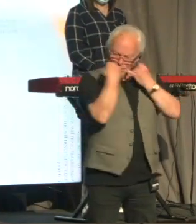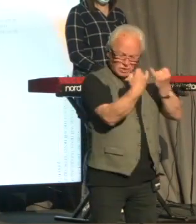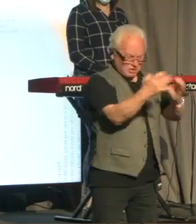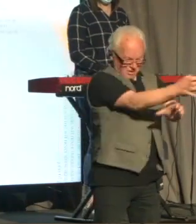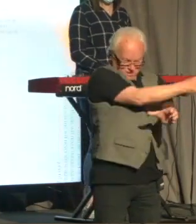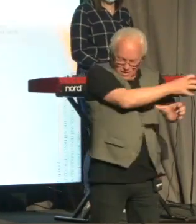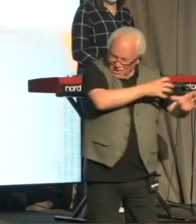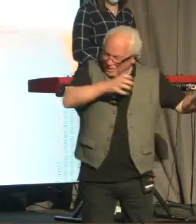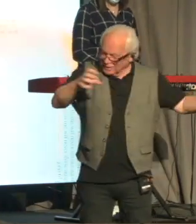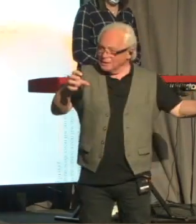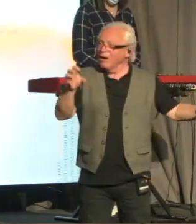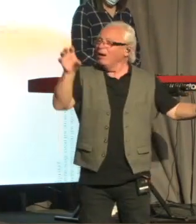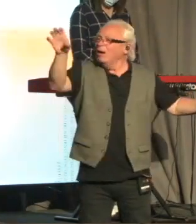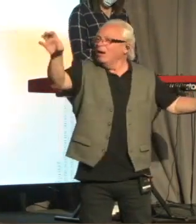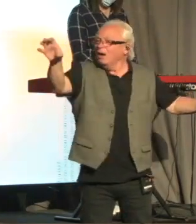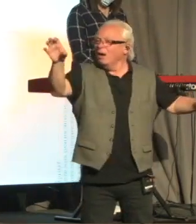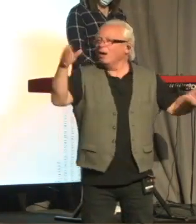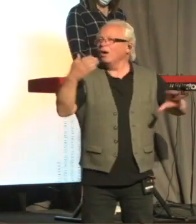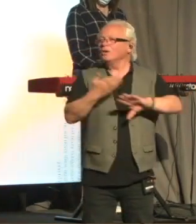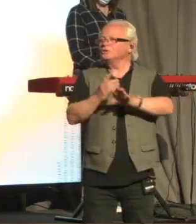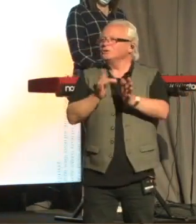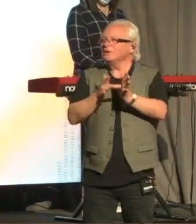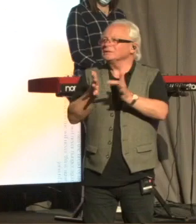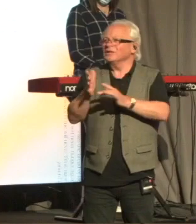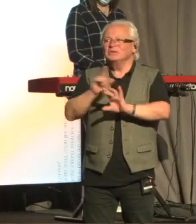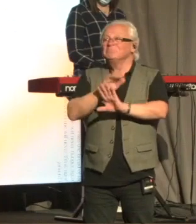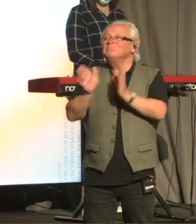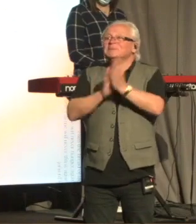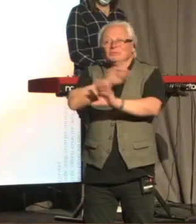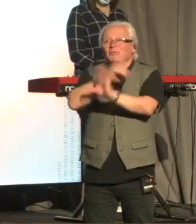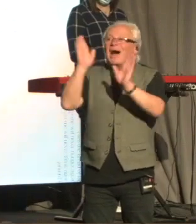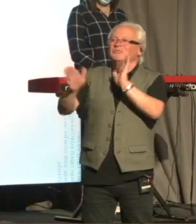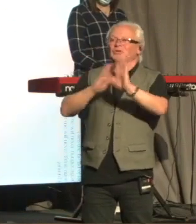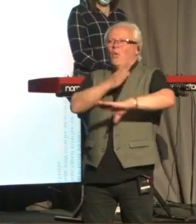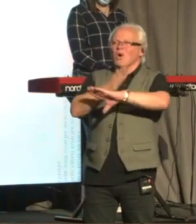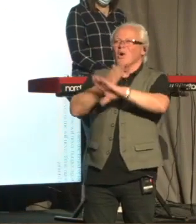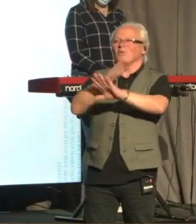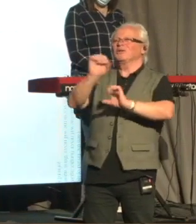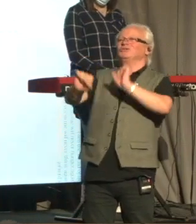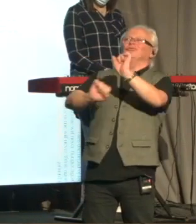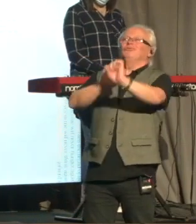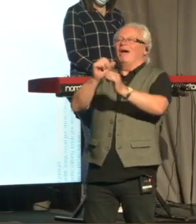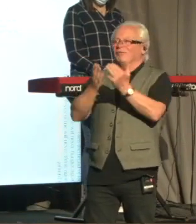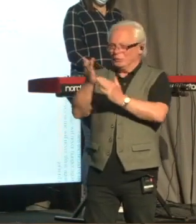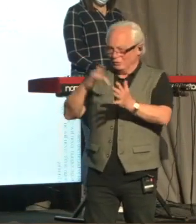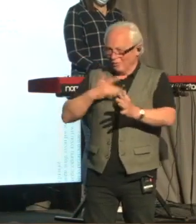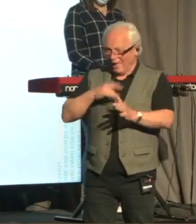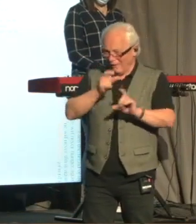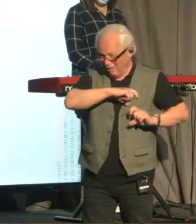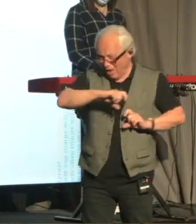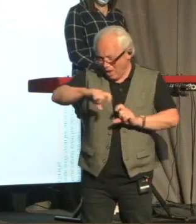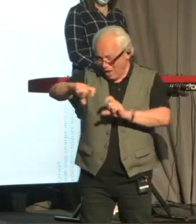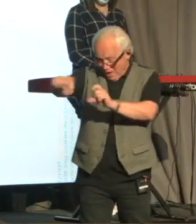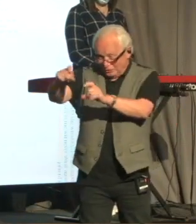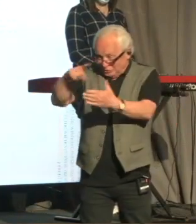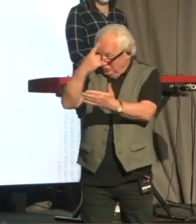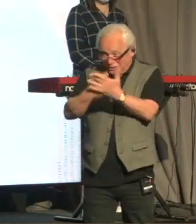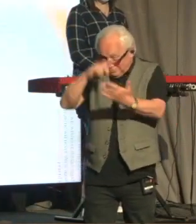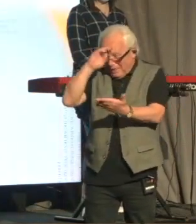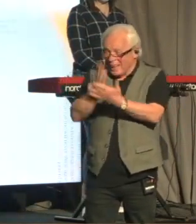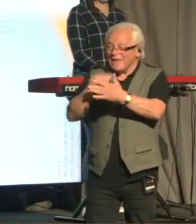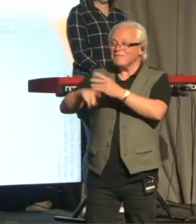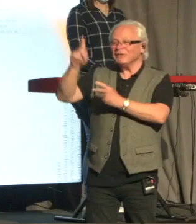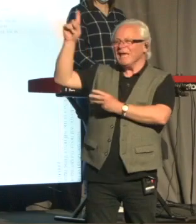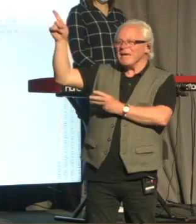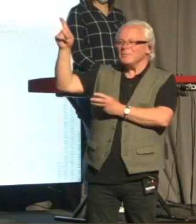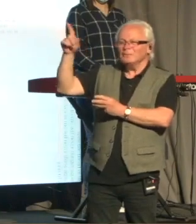to strive and work for life eternal, but all we have to do is believe in him. Would